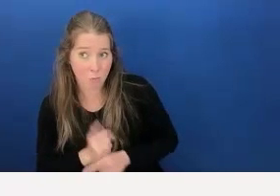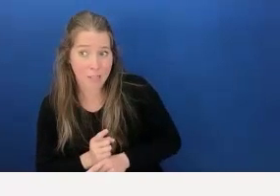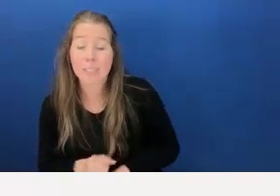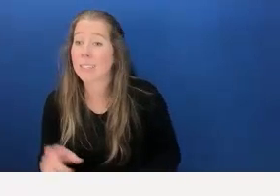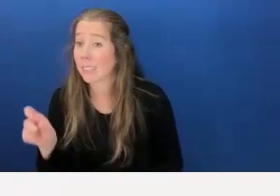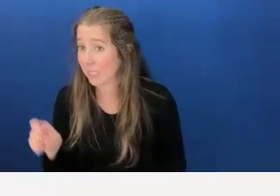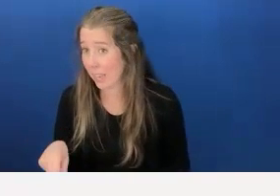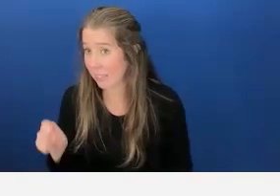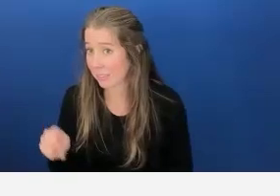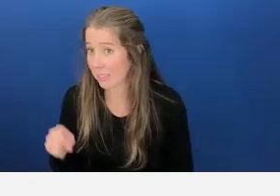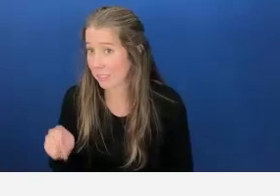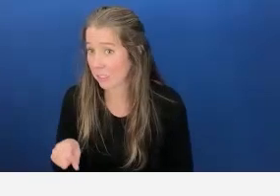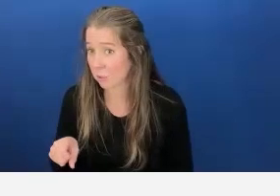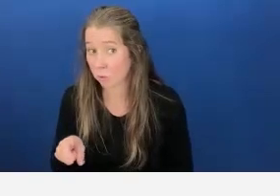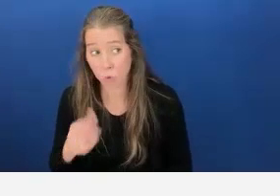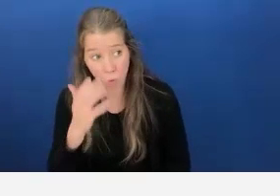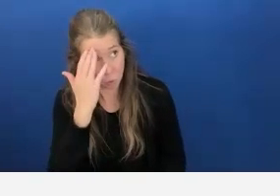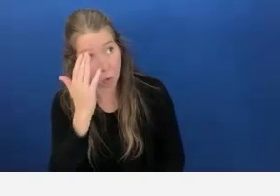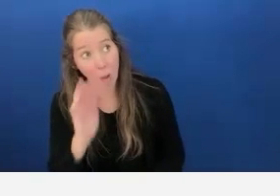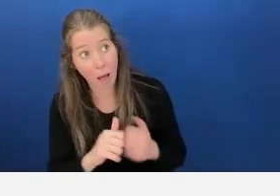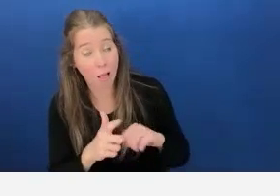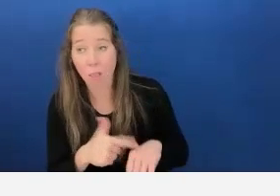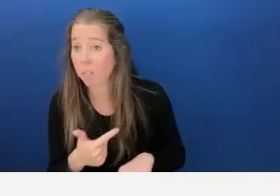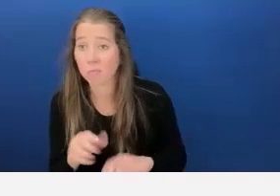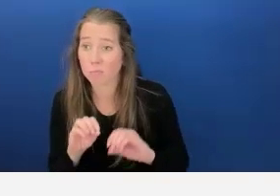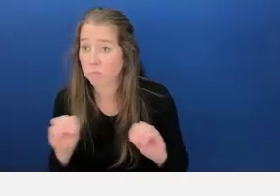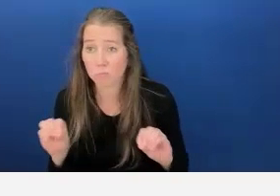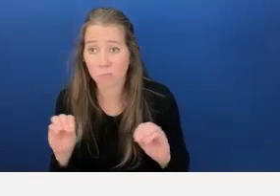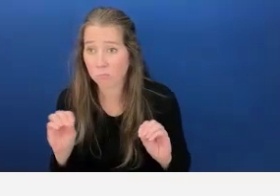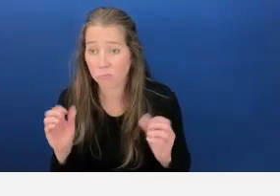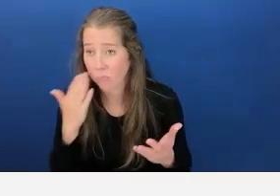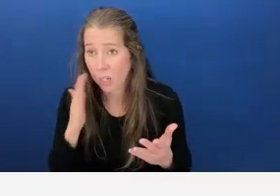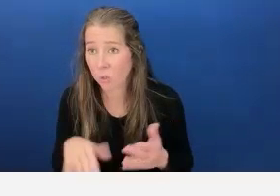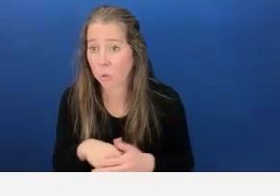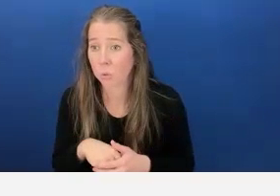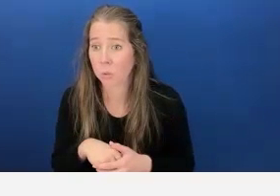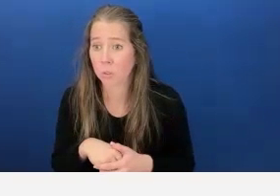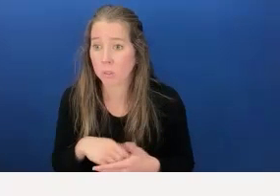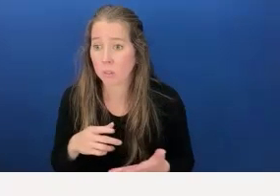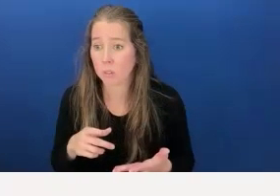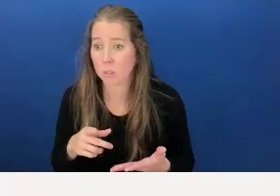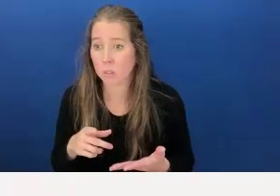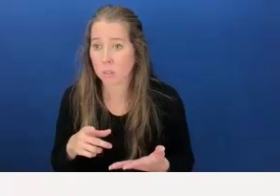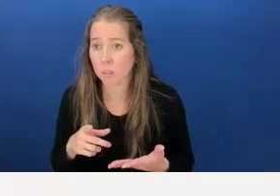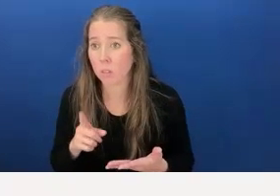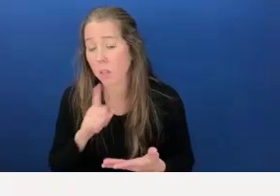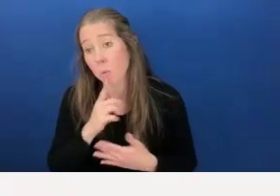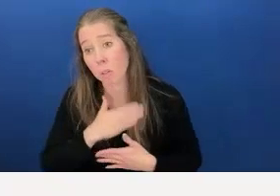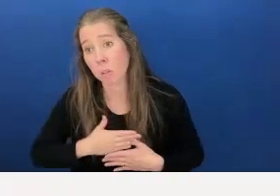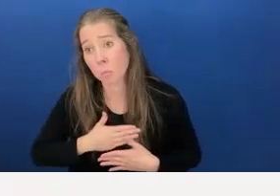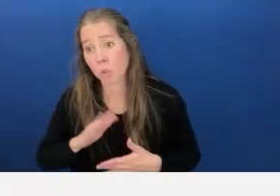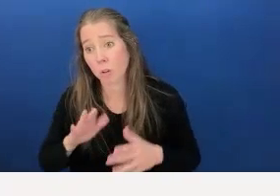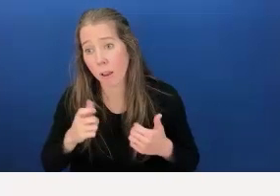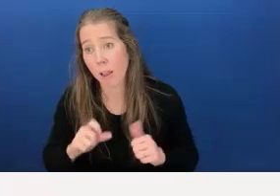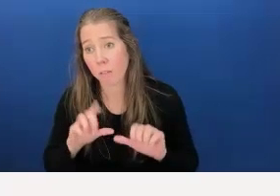Yes. You don't have an idea. I don't. You know what I find kind of ironic, and I really appreciate your efforts in doing this.